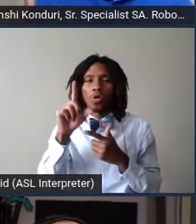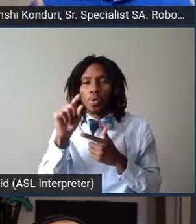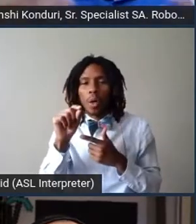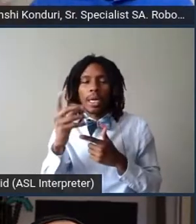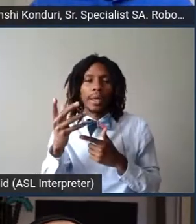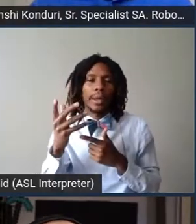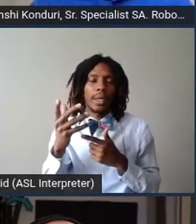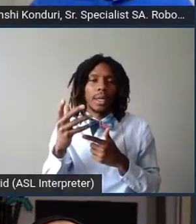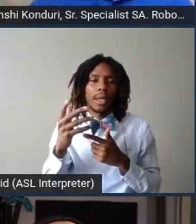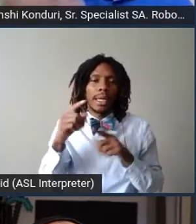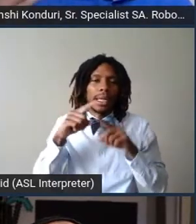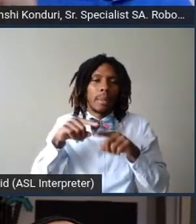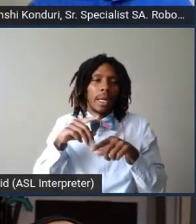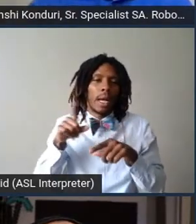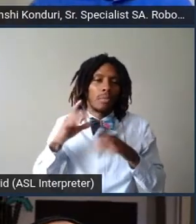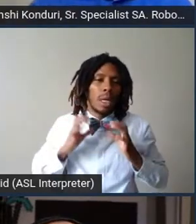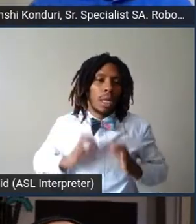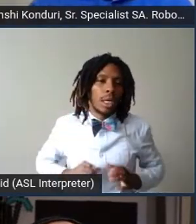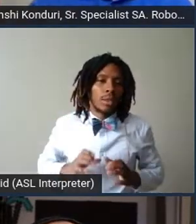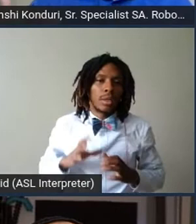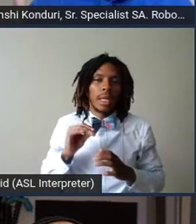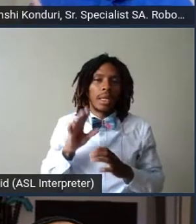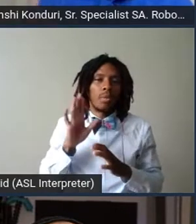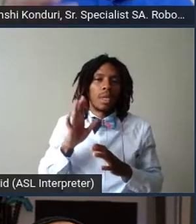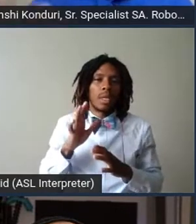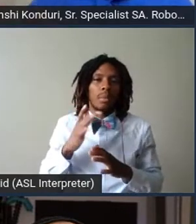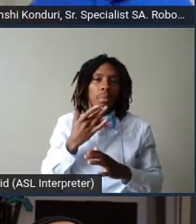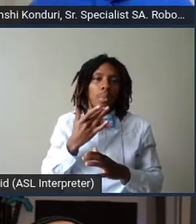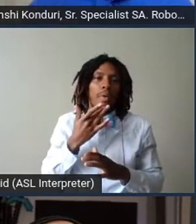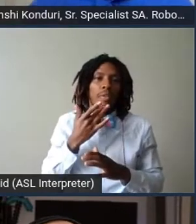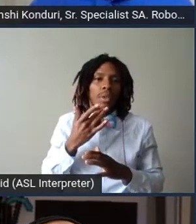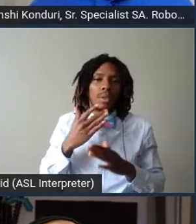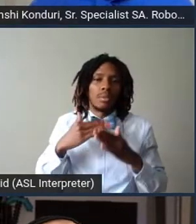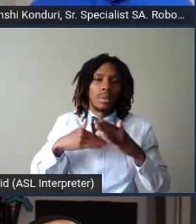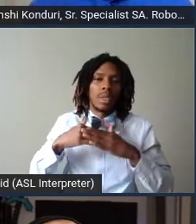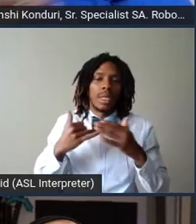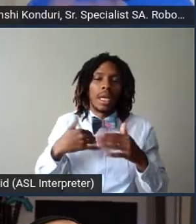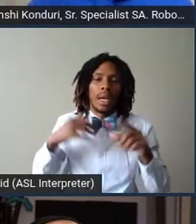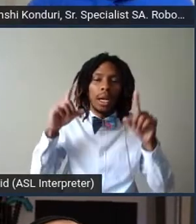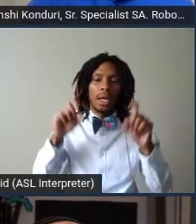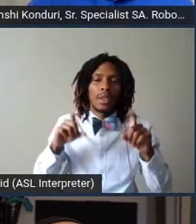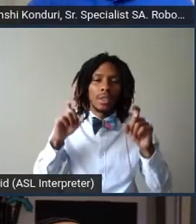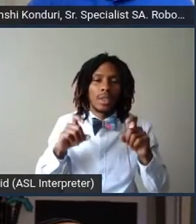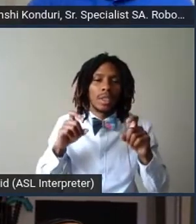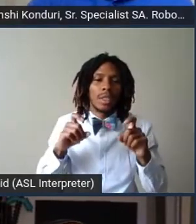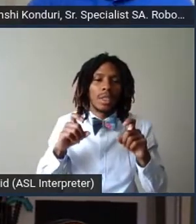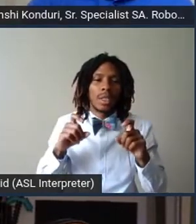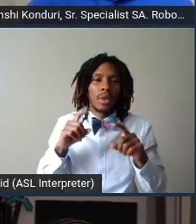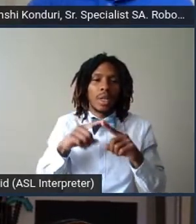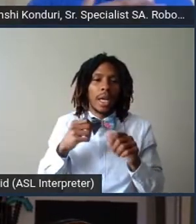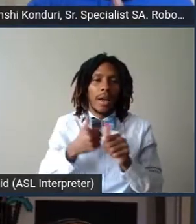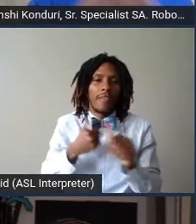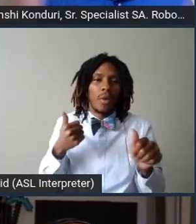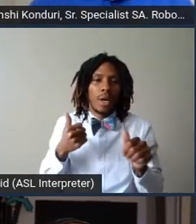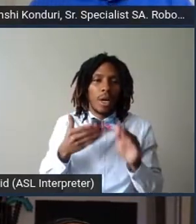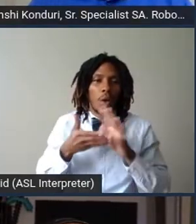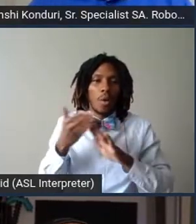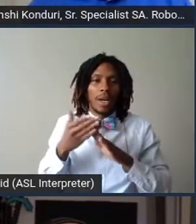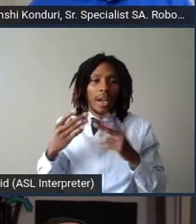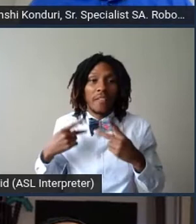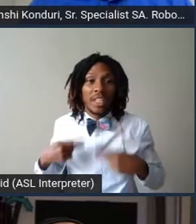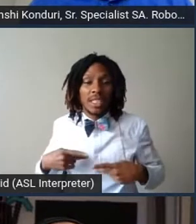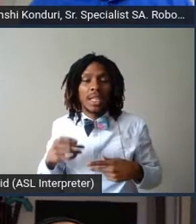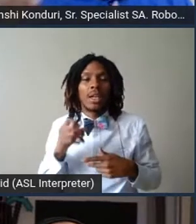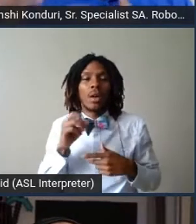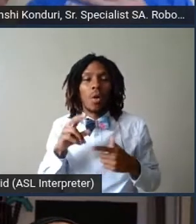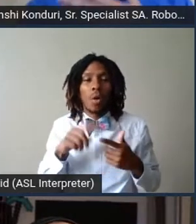on how a customer and what's their threshold, or tests, now you can't avoid running it physically. Or the